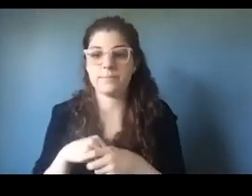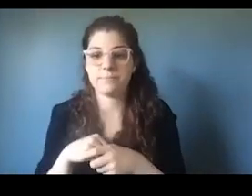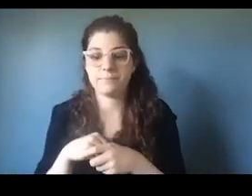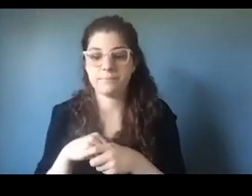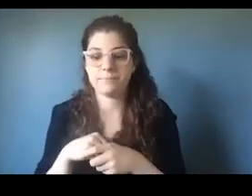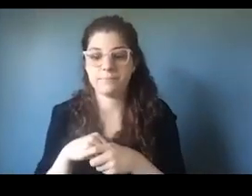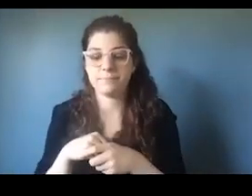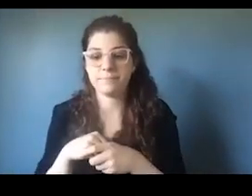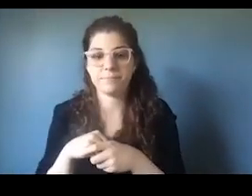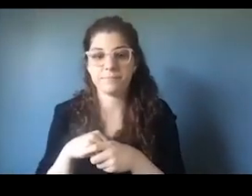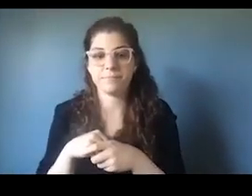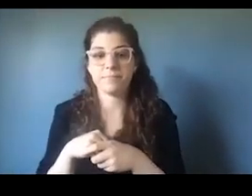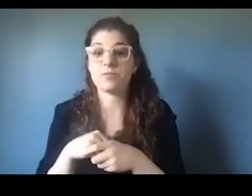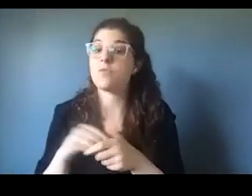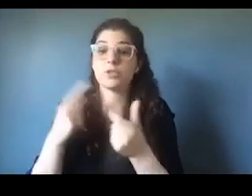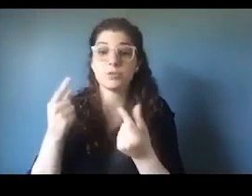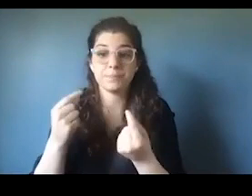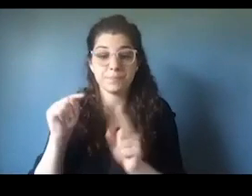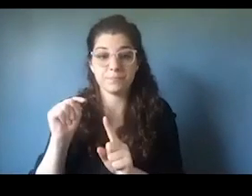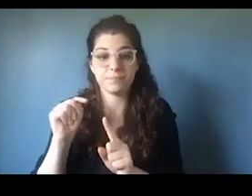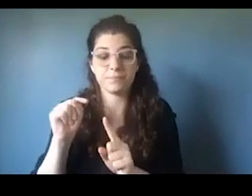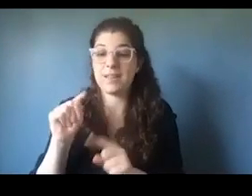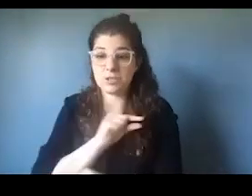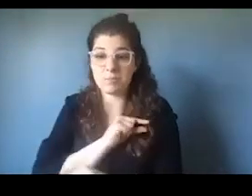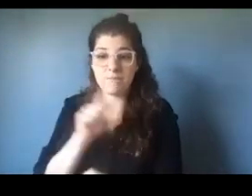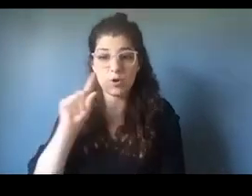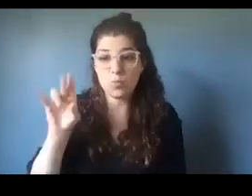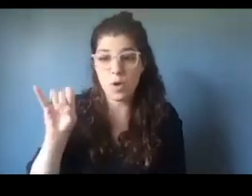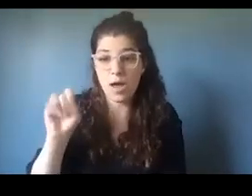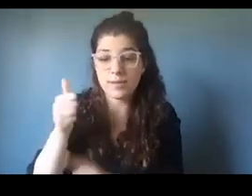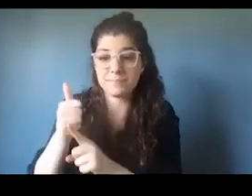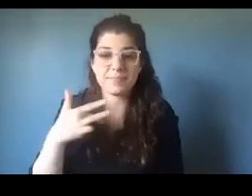so remember that eligibility for UI is typically